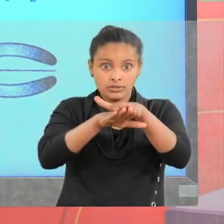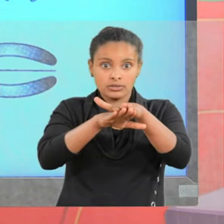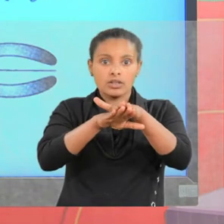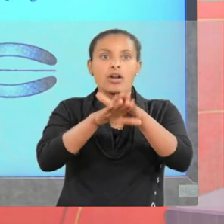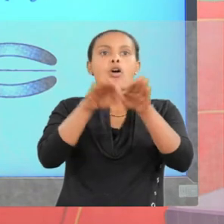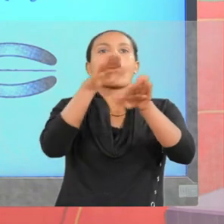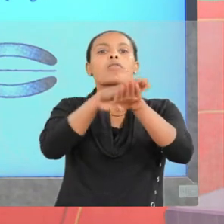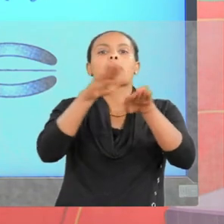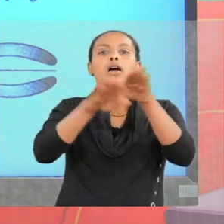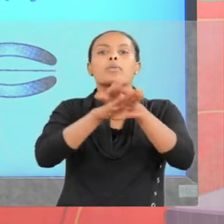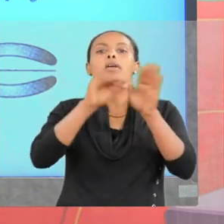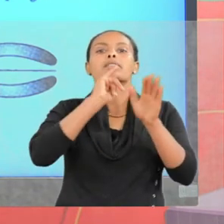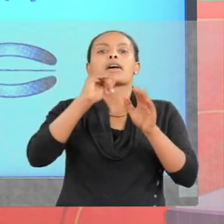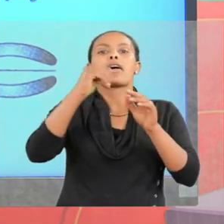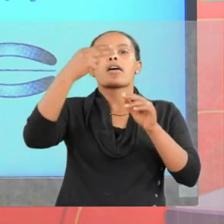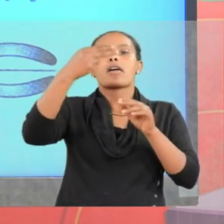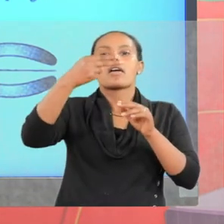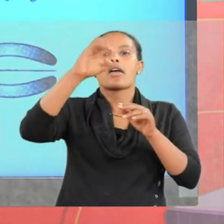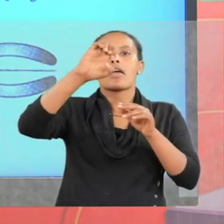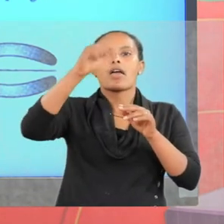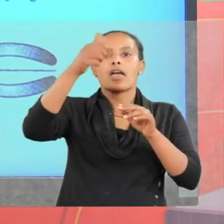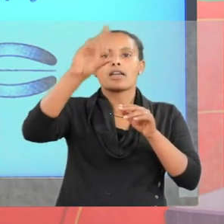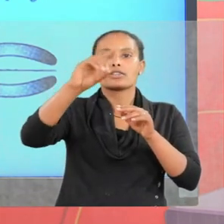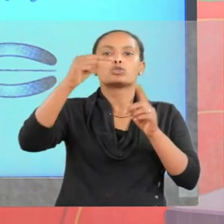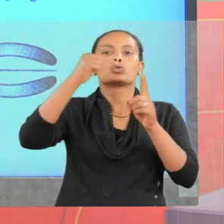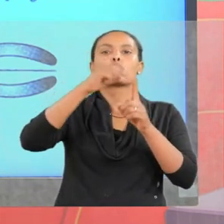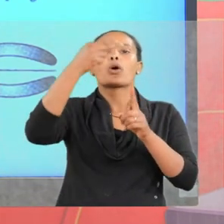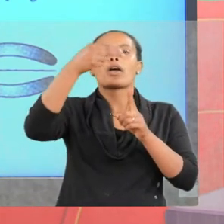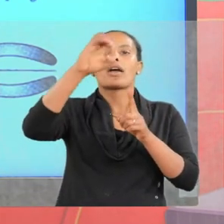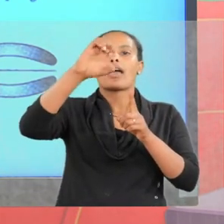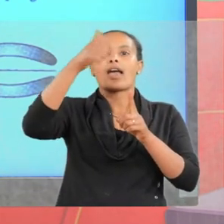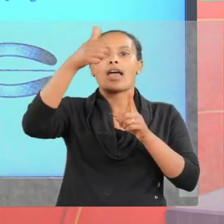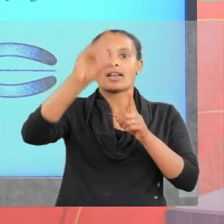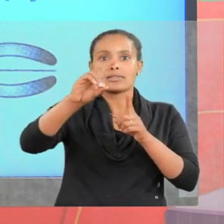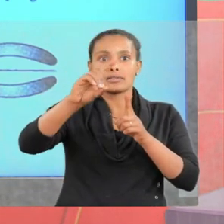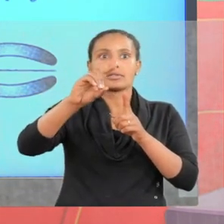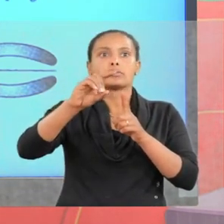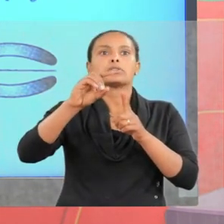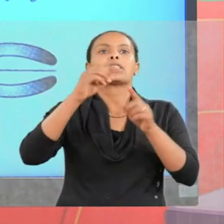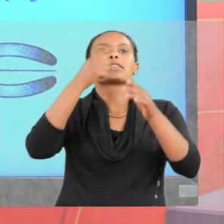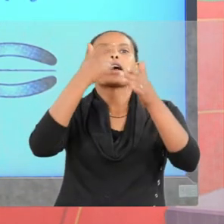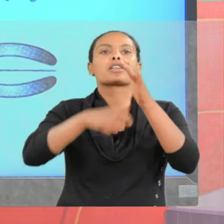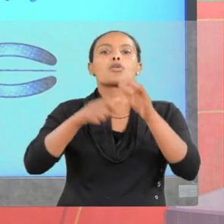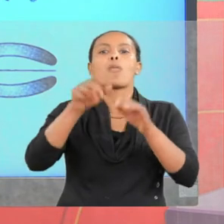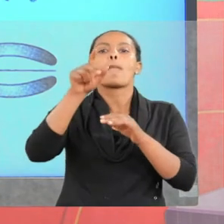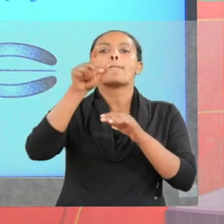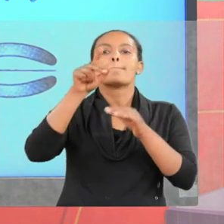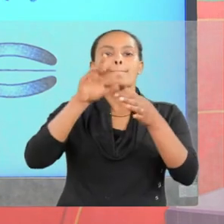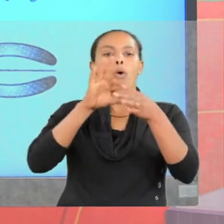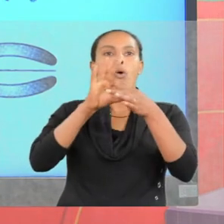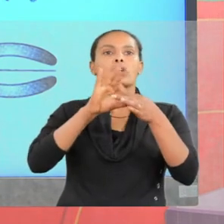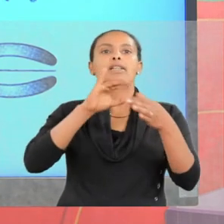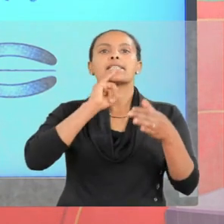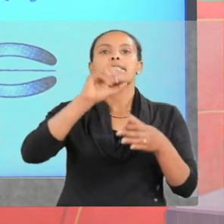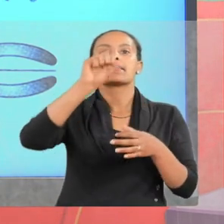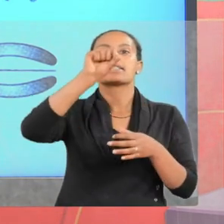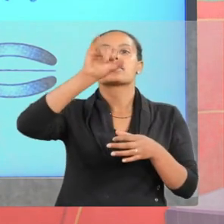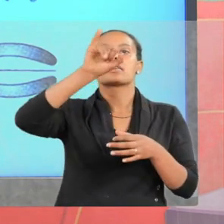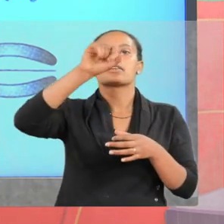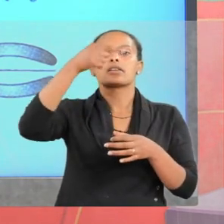the overlapping is head-to-head, end-to-end, the resulting bond is sigma bond,